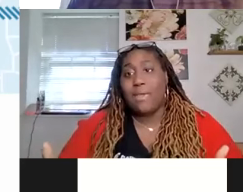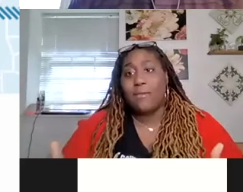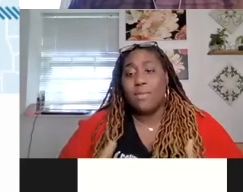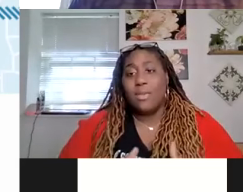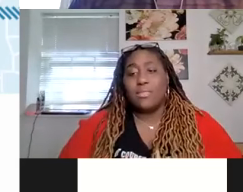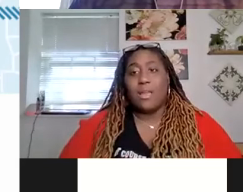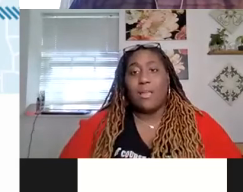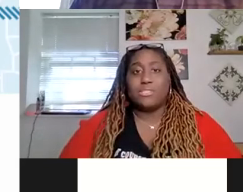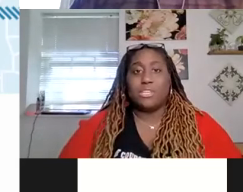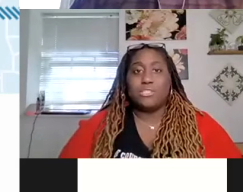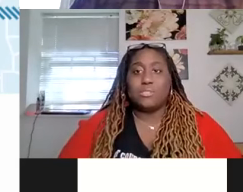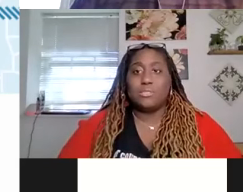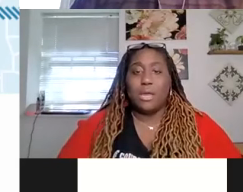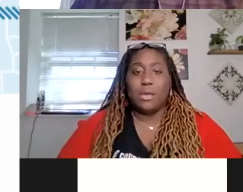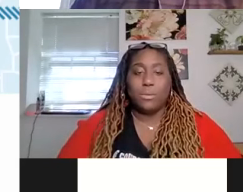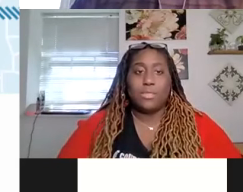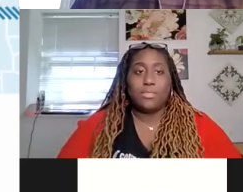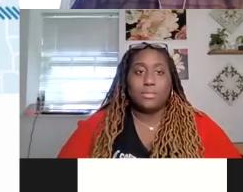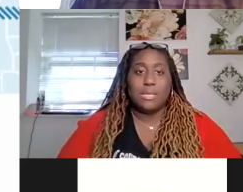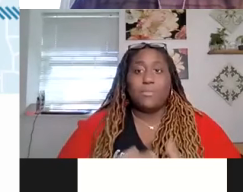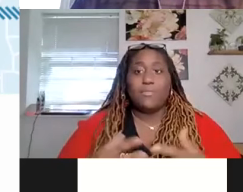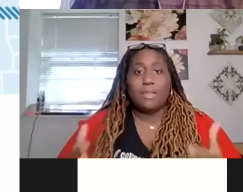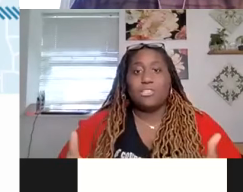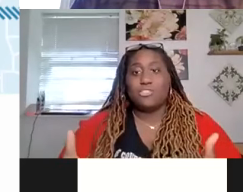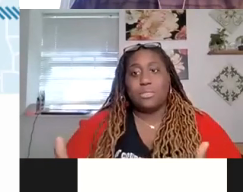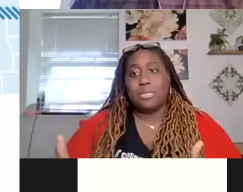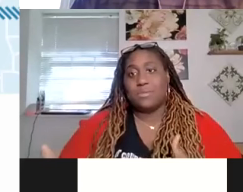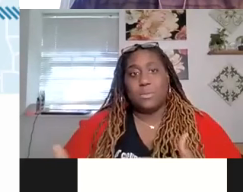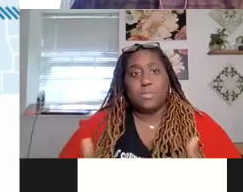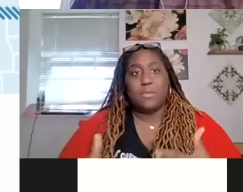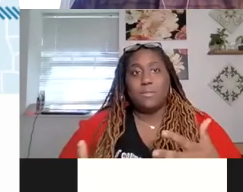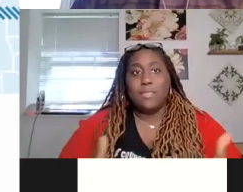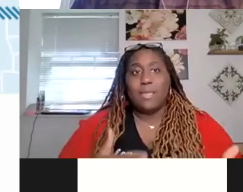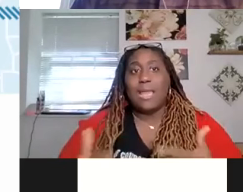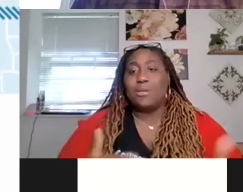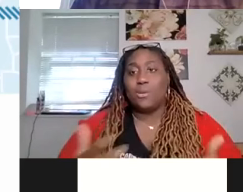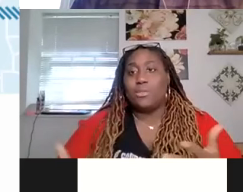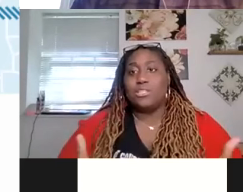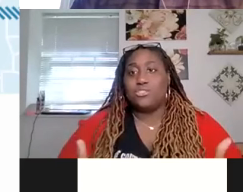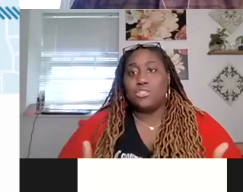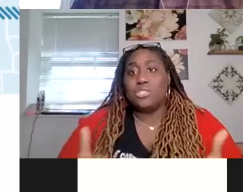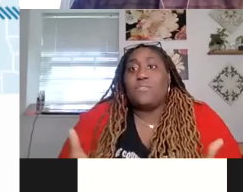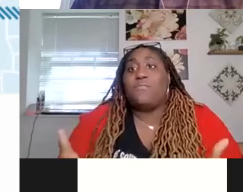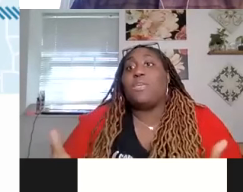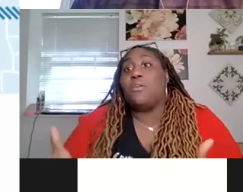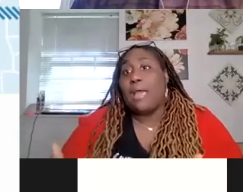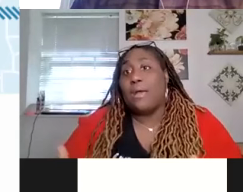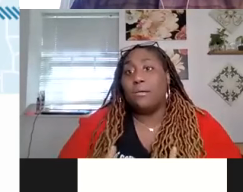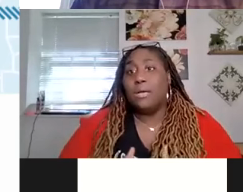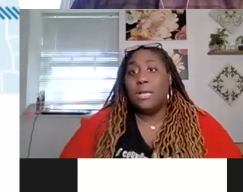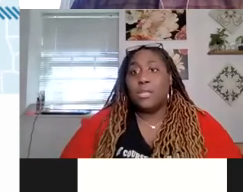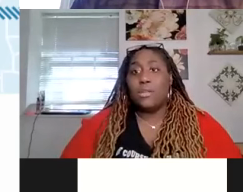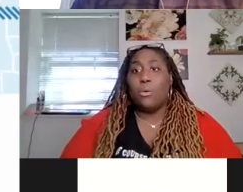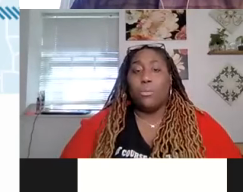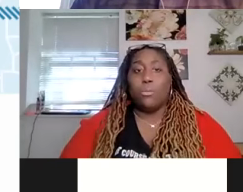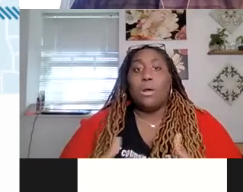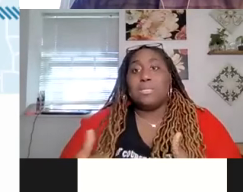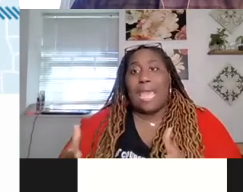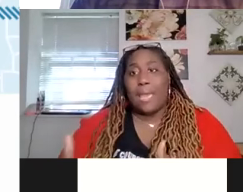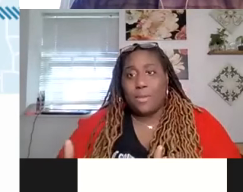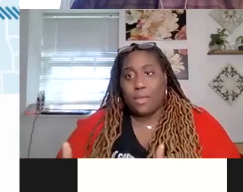to have the conversations with some of our industry leaders within the high growth industries, just to figure out, you